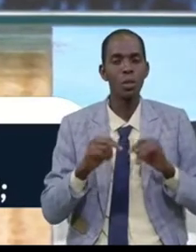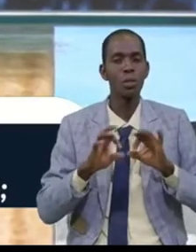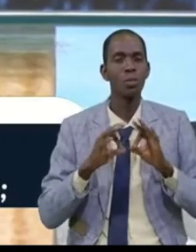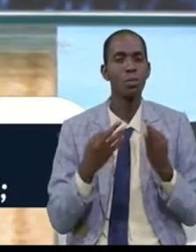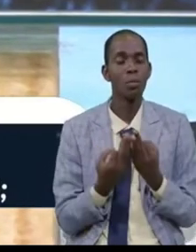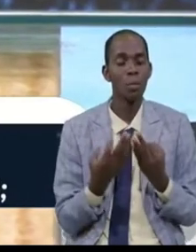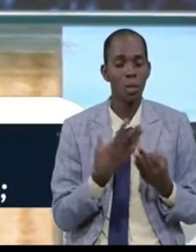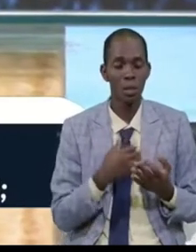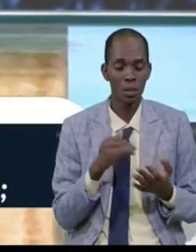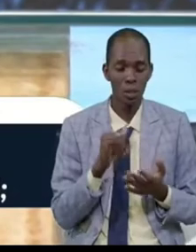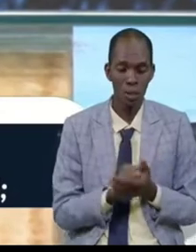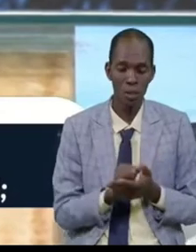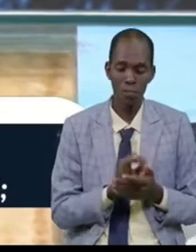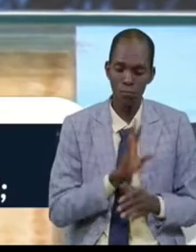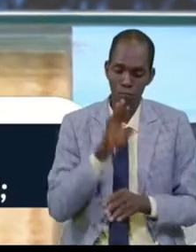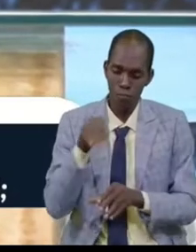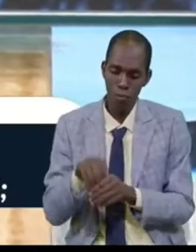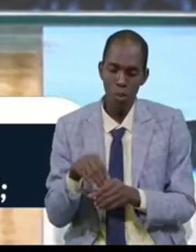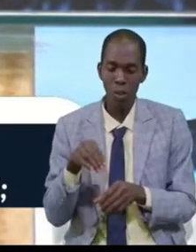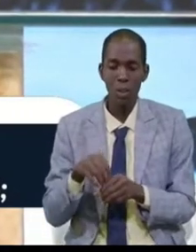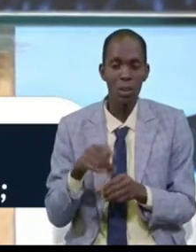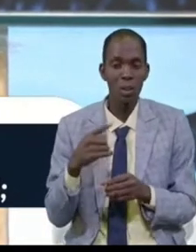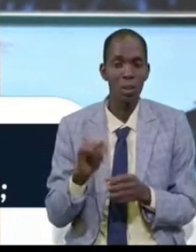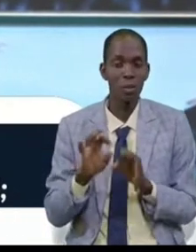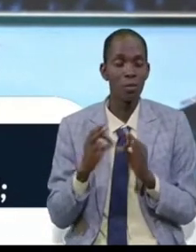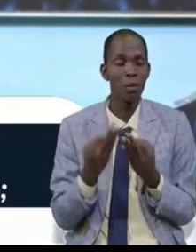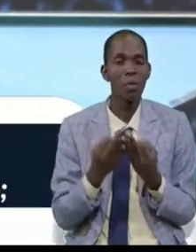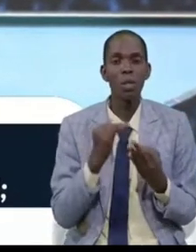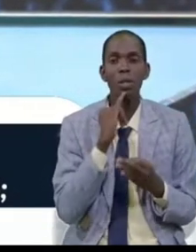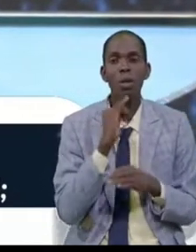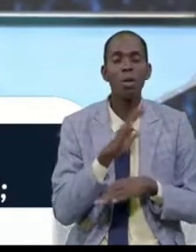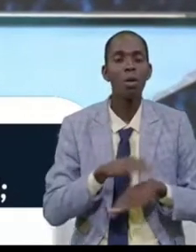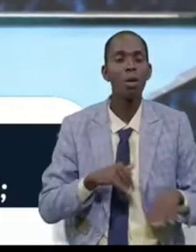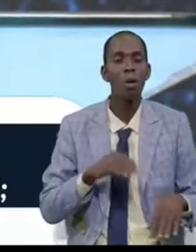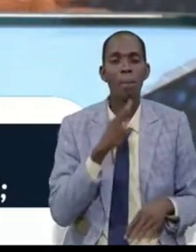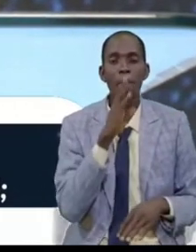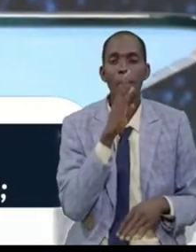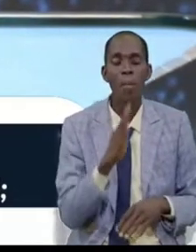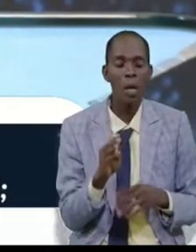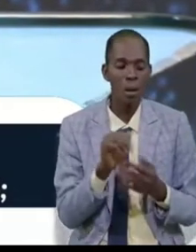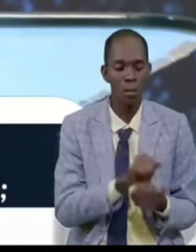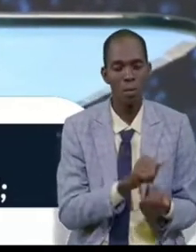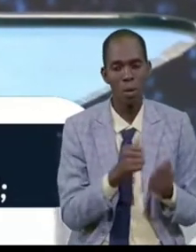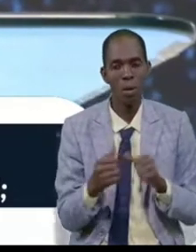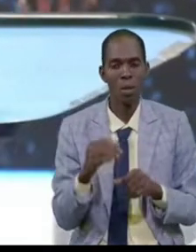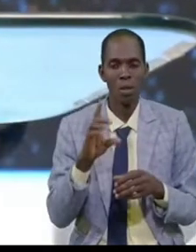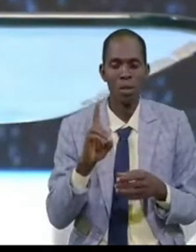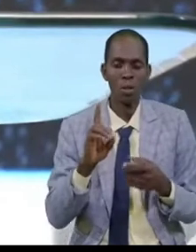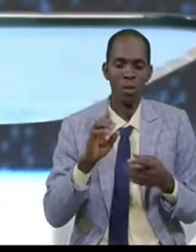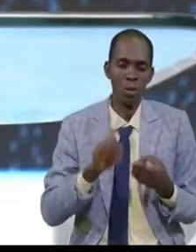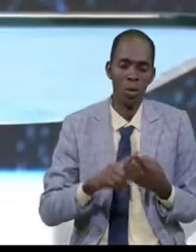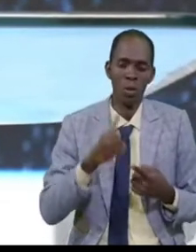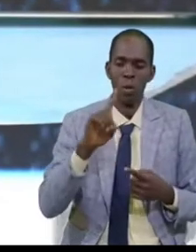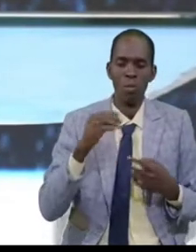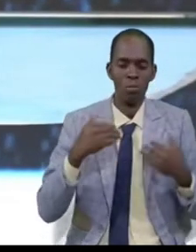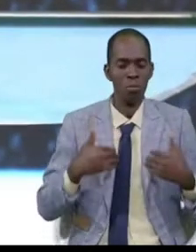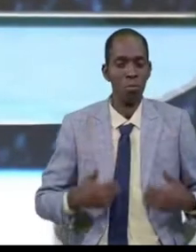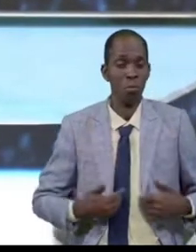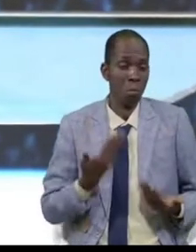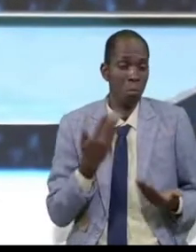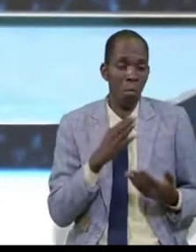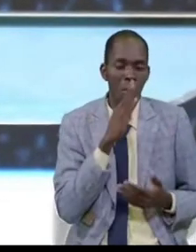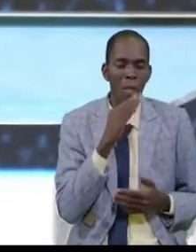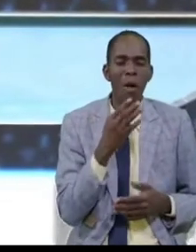that integrating to the body is what is referred to as being baptized into one body. Whether we're Jews